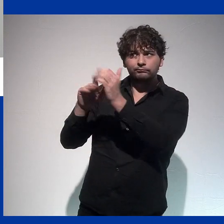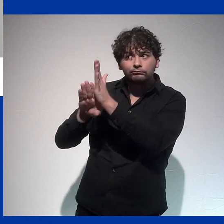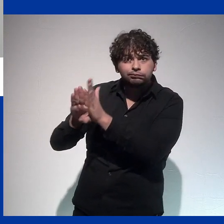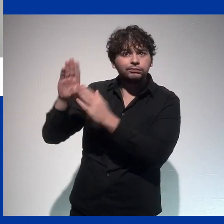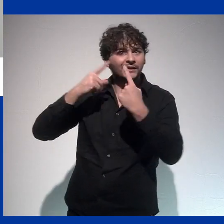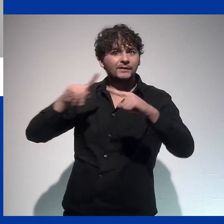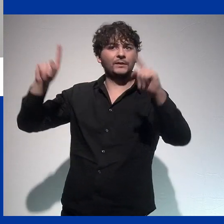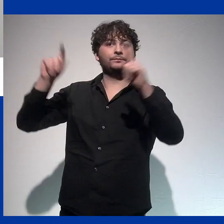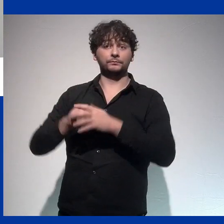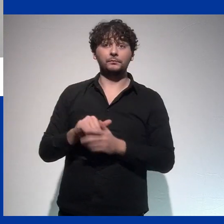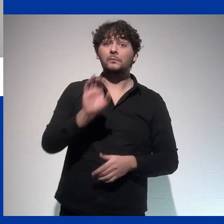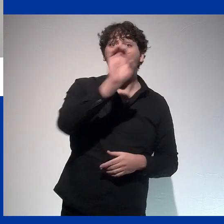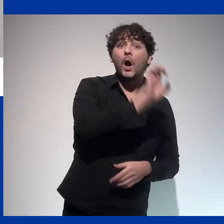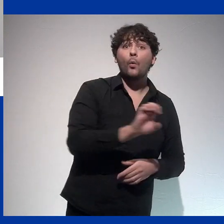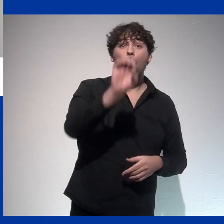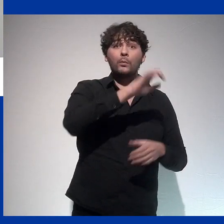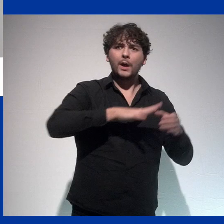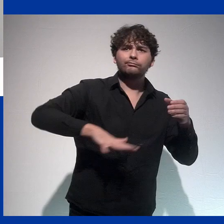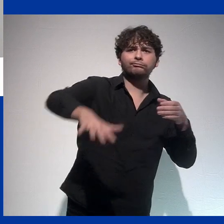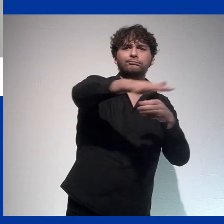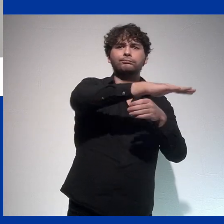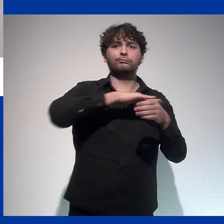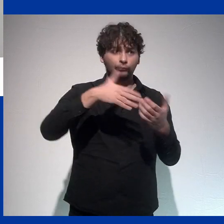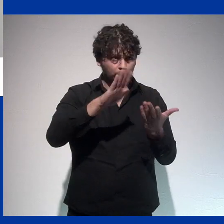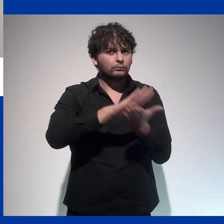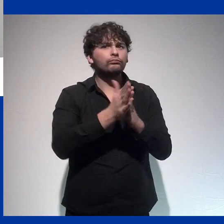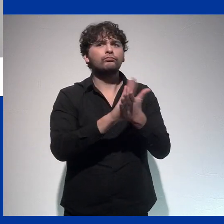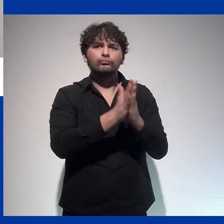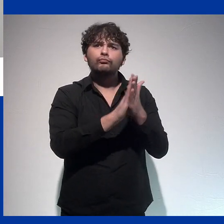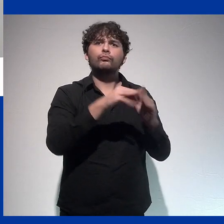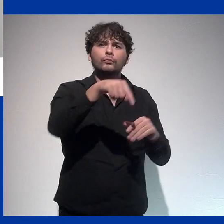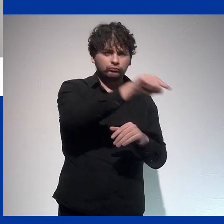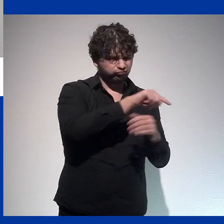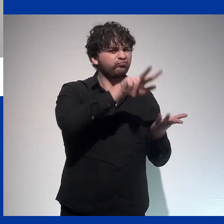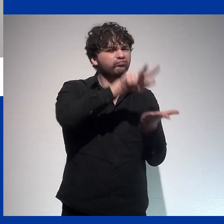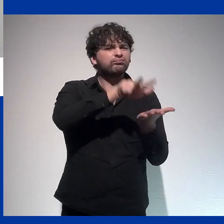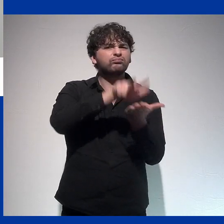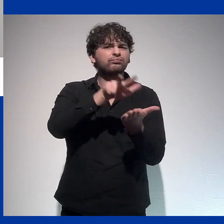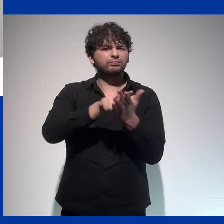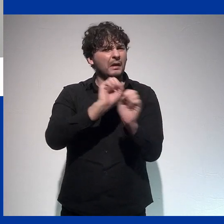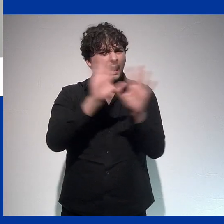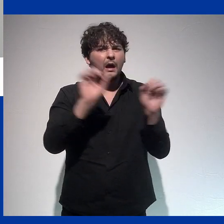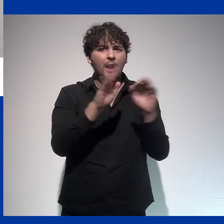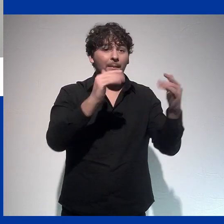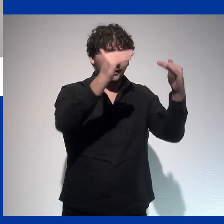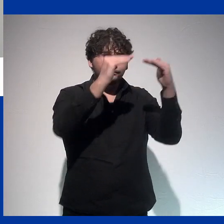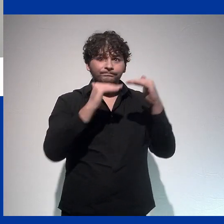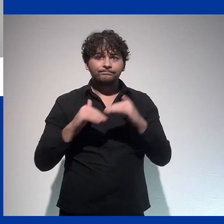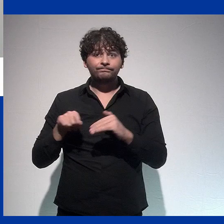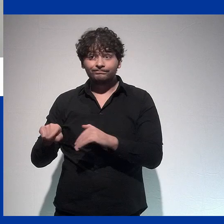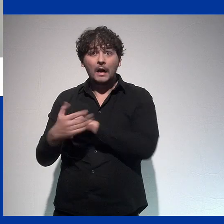policies. Probably the first question that springs to mind is how we can contribute to the implementation